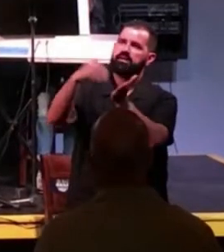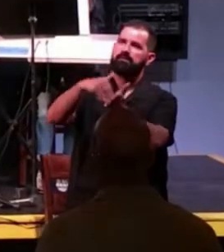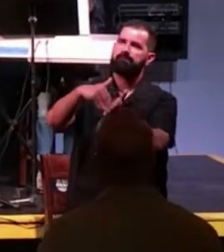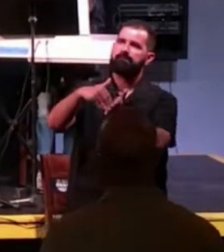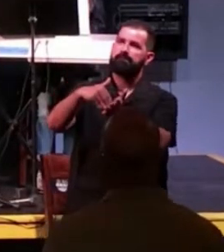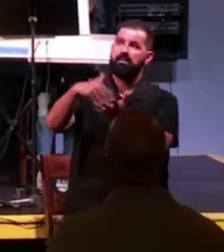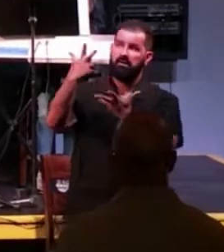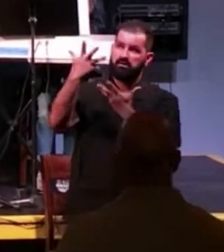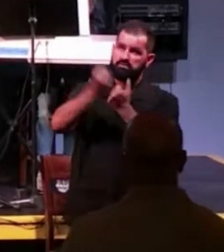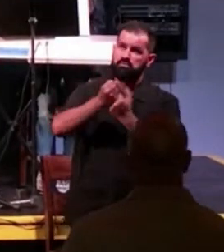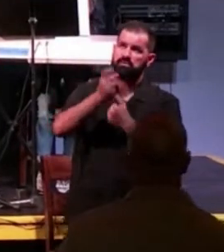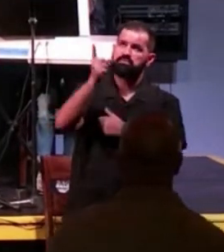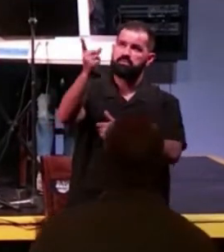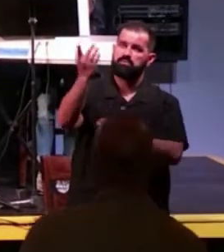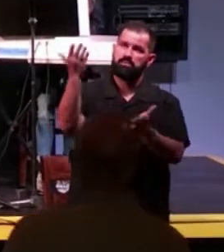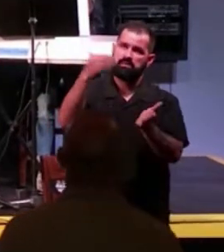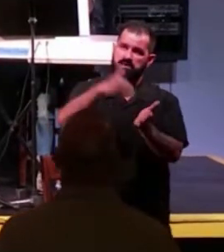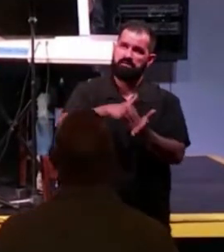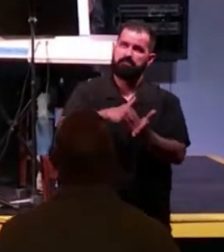Trust you again